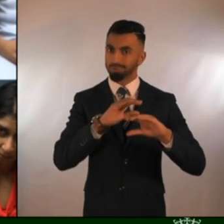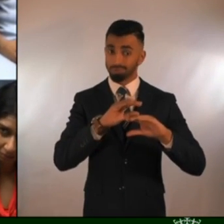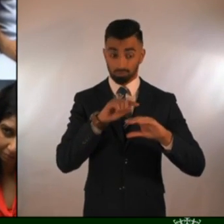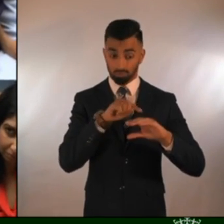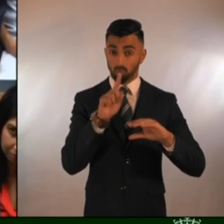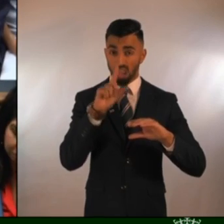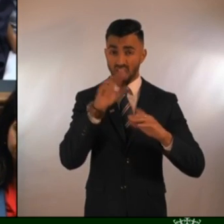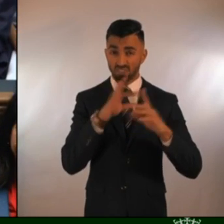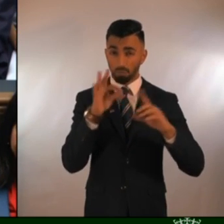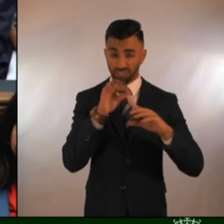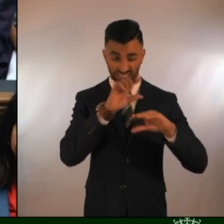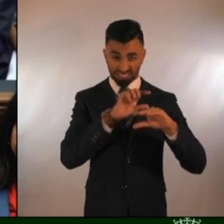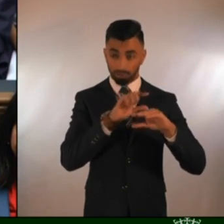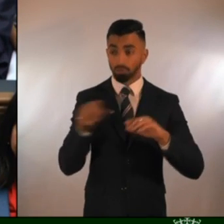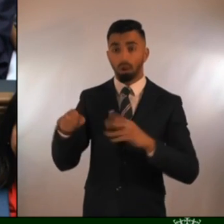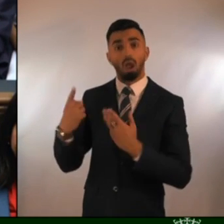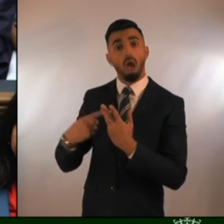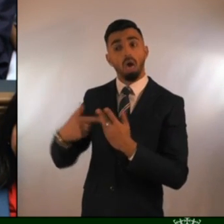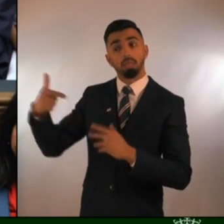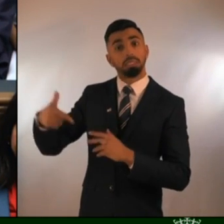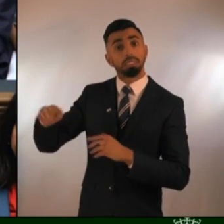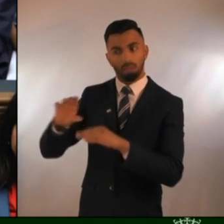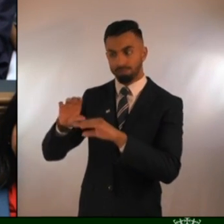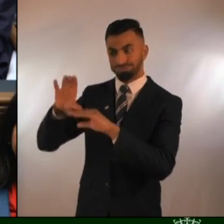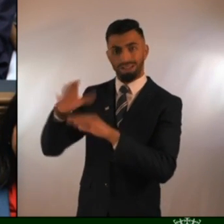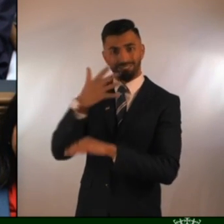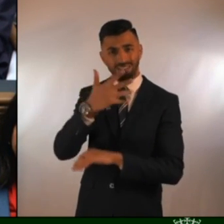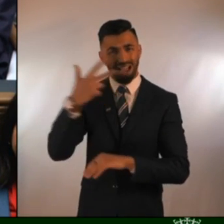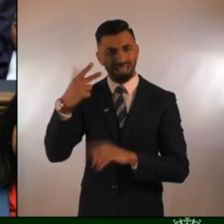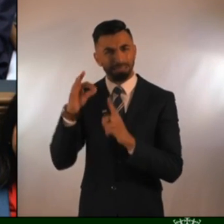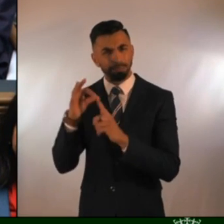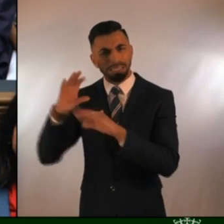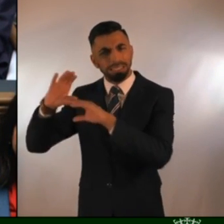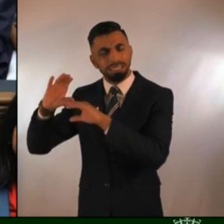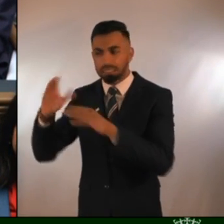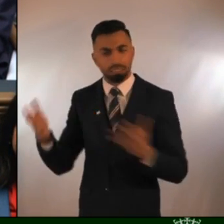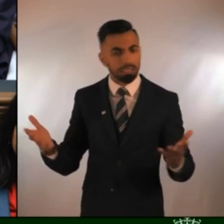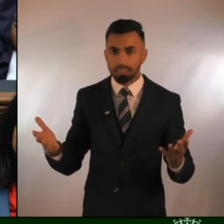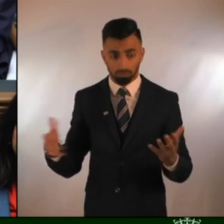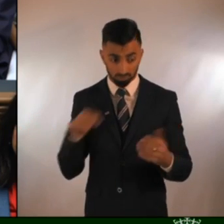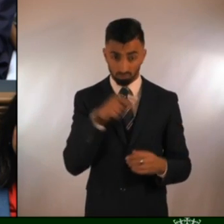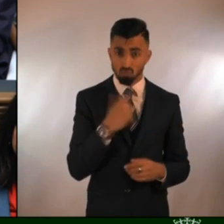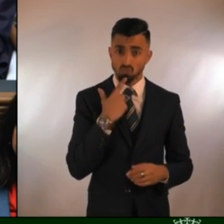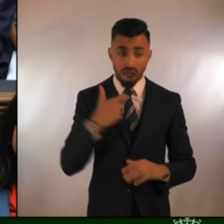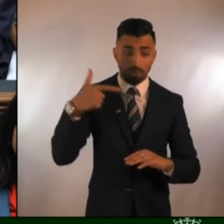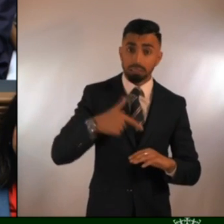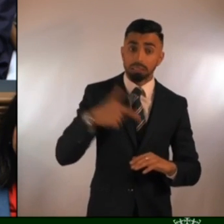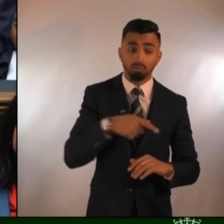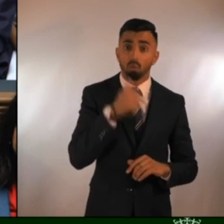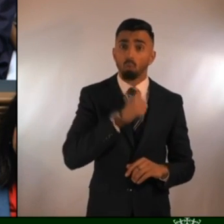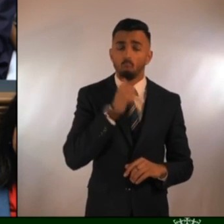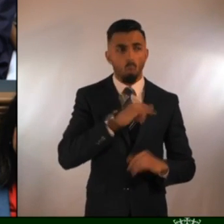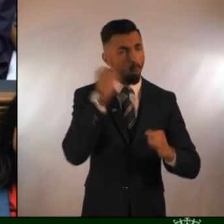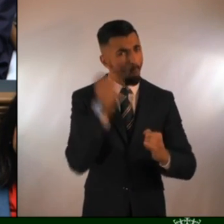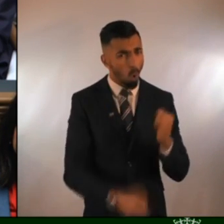everyone else. But the sectors using red diesel are some of the biggest contributors to our air quality problem, emitting